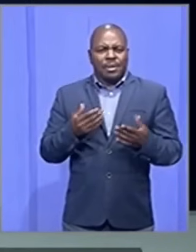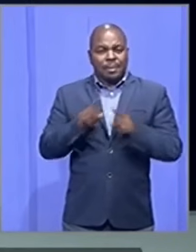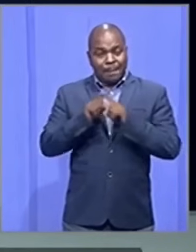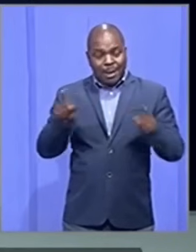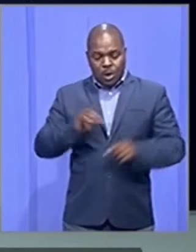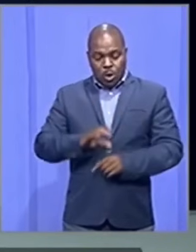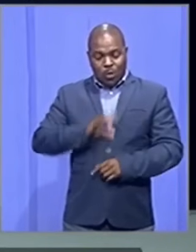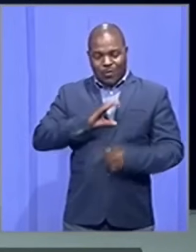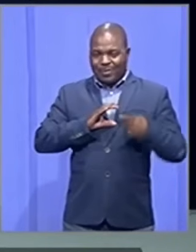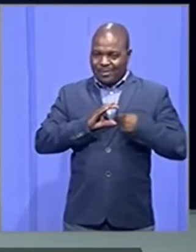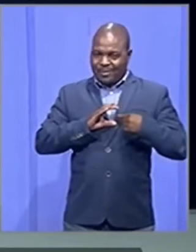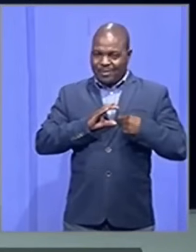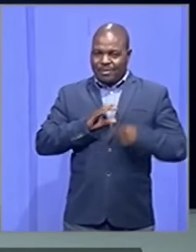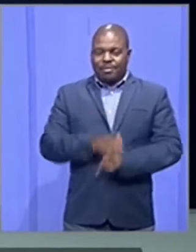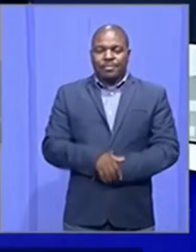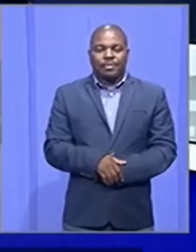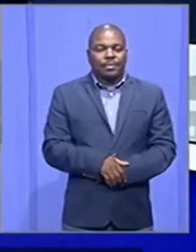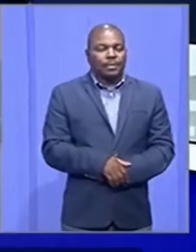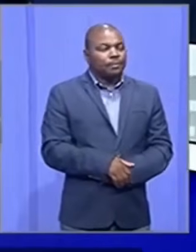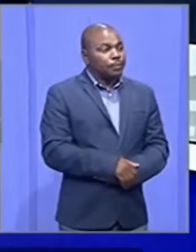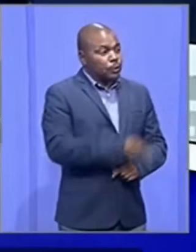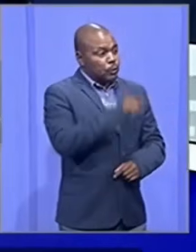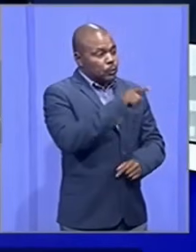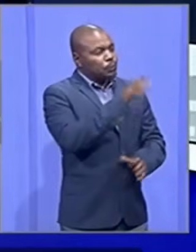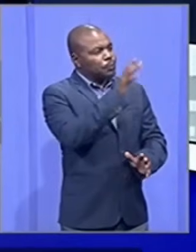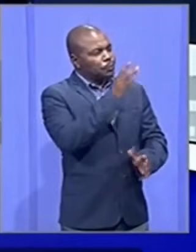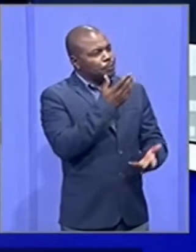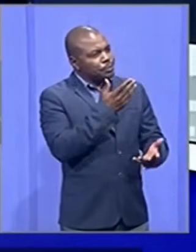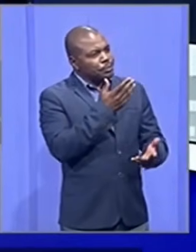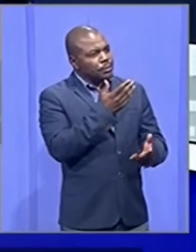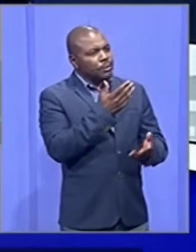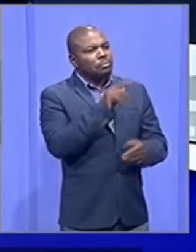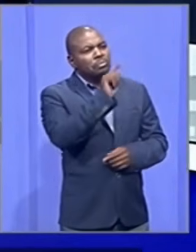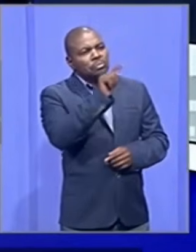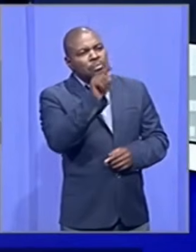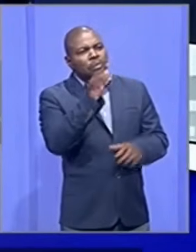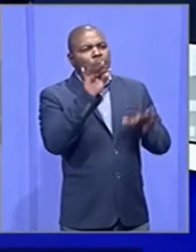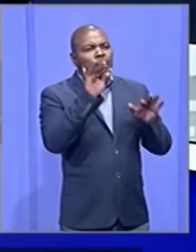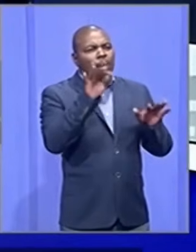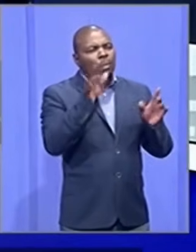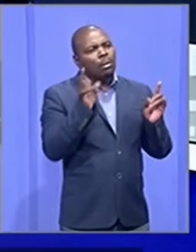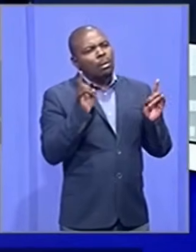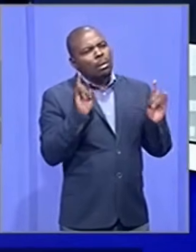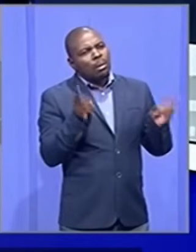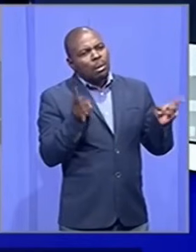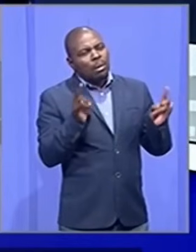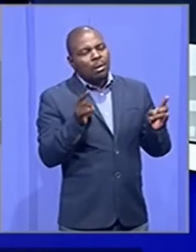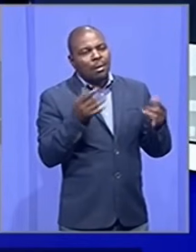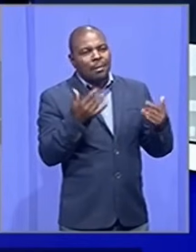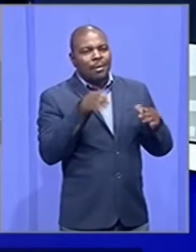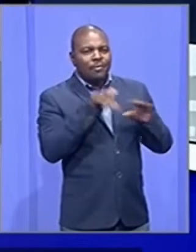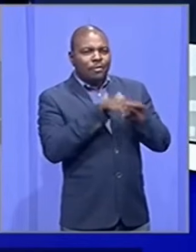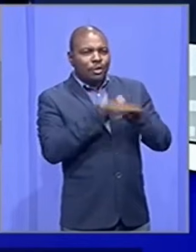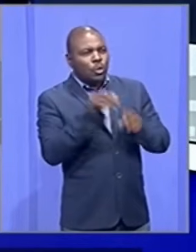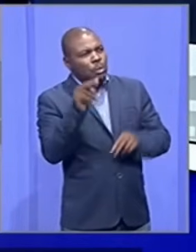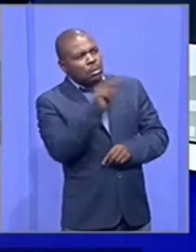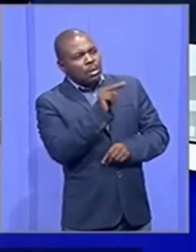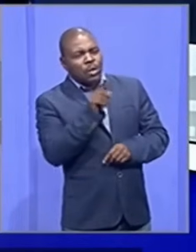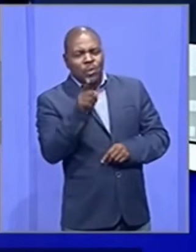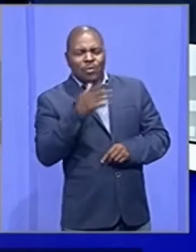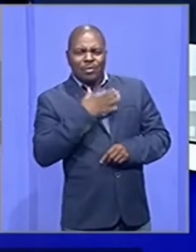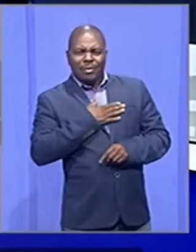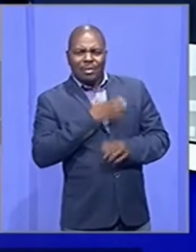ha boitshepo fela ha bo le teng ho ya ka mosong o mametse maikutlo a babui ba rona ka teng ha re ne re qala puisano ena maikutlo a hao ke afeng hoba